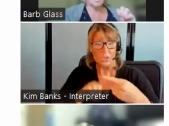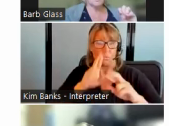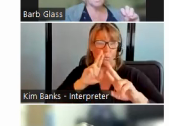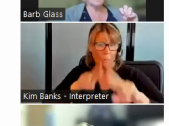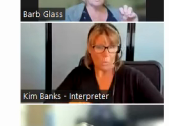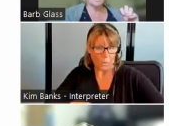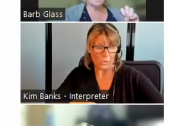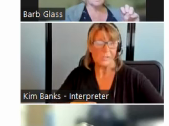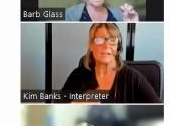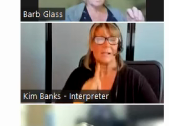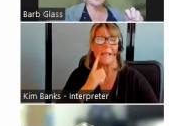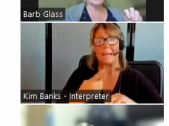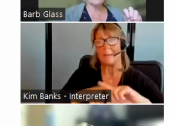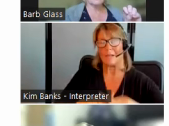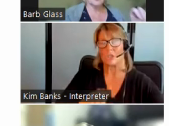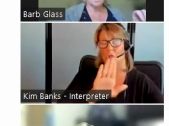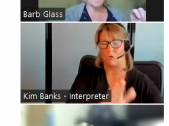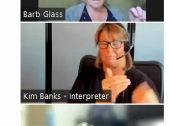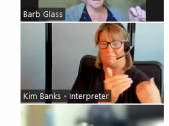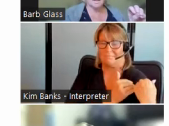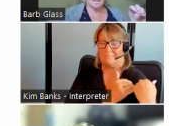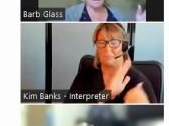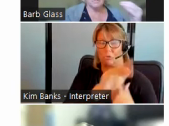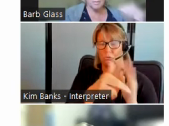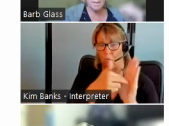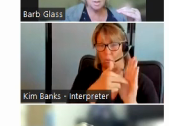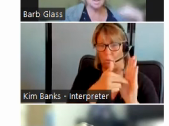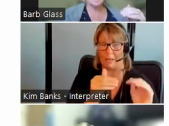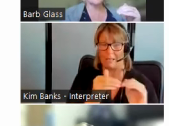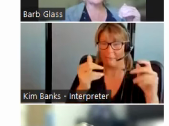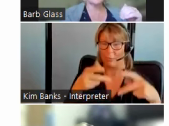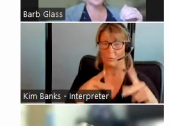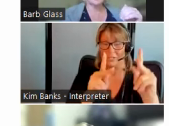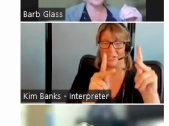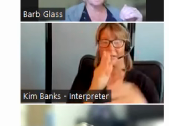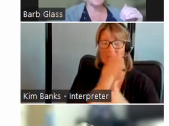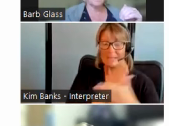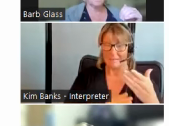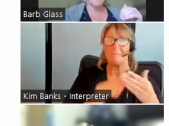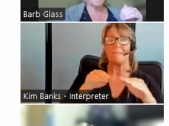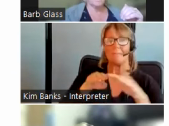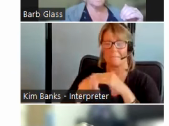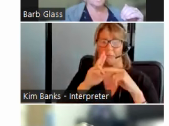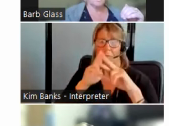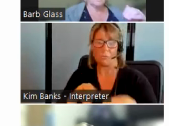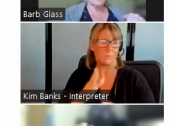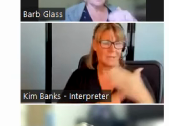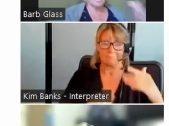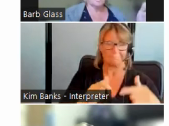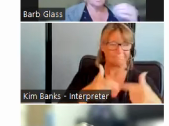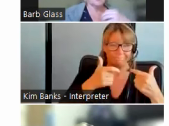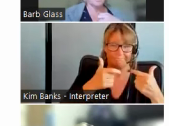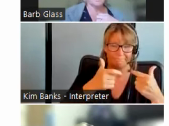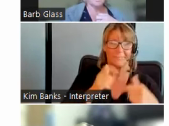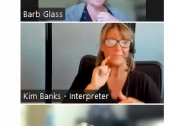depend on what your assigned role and level of permission is within the CAMS system. So the